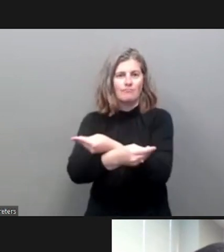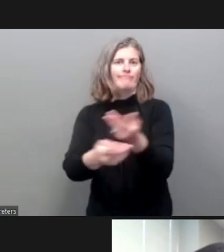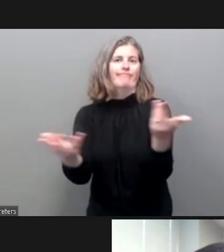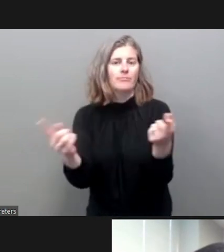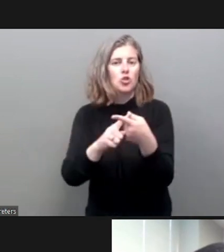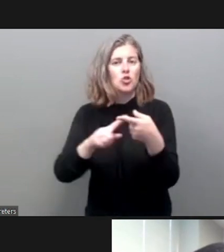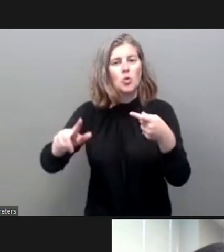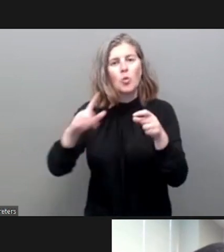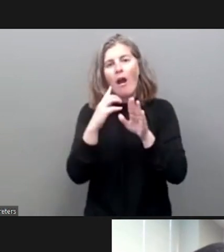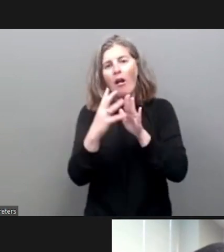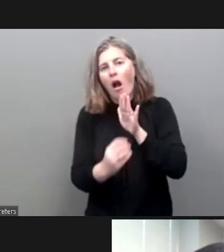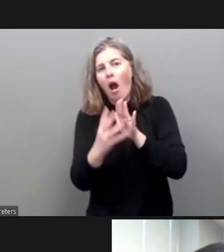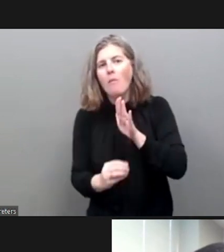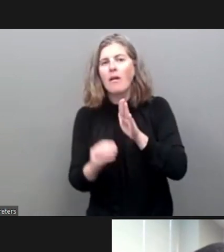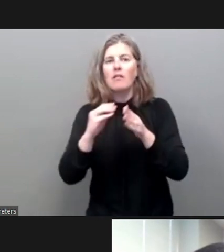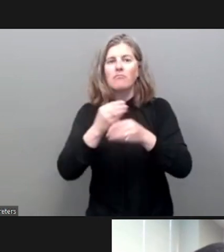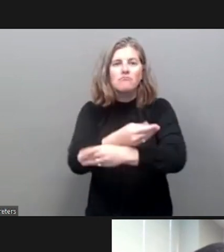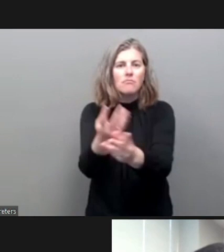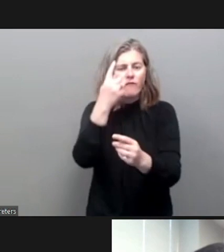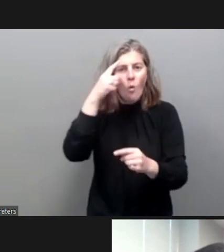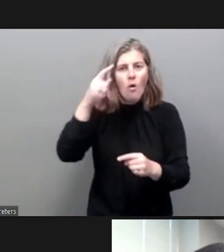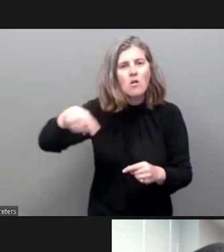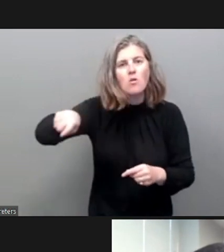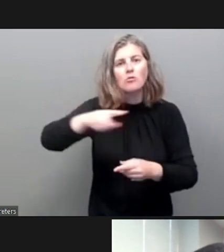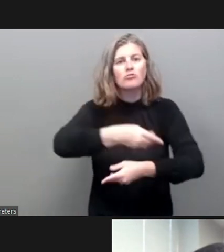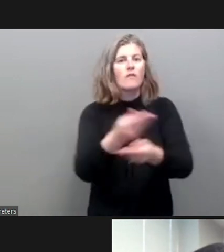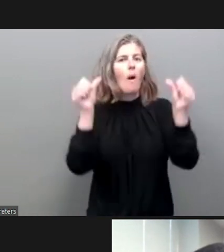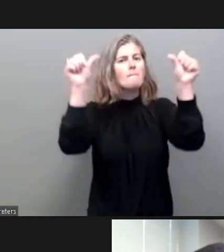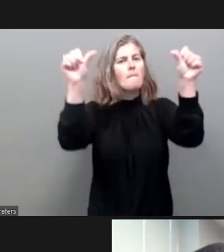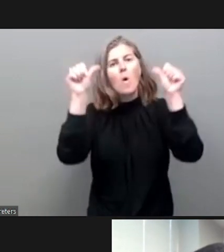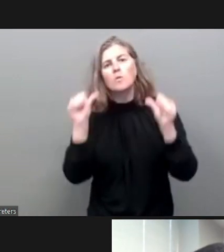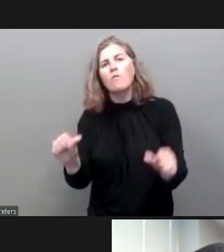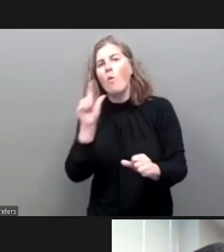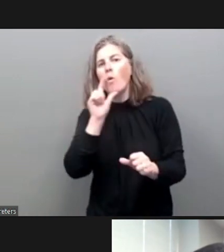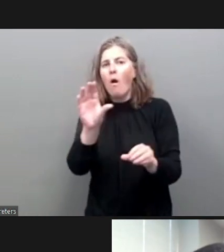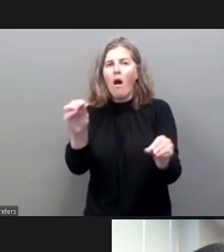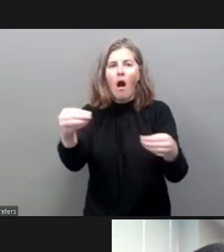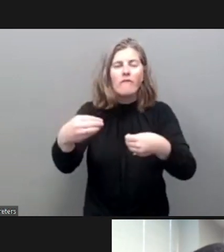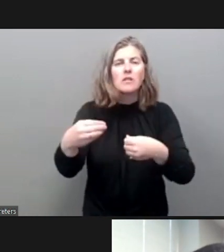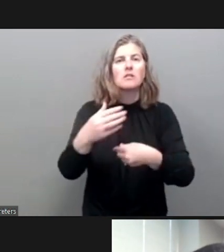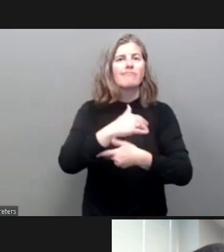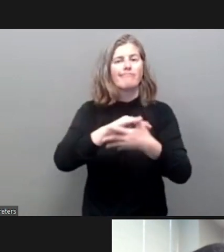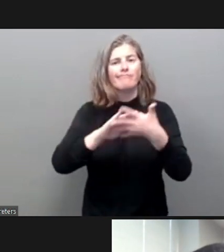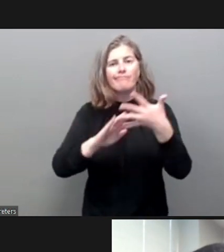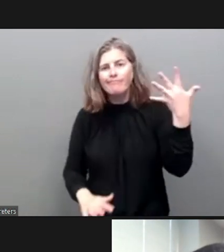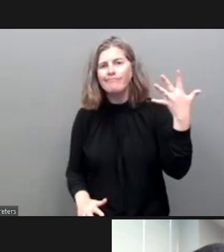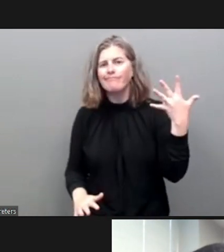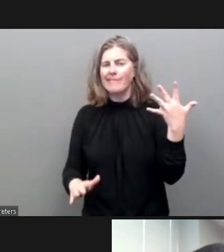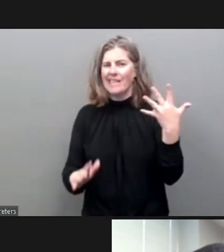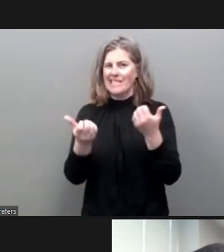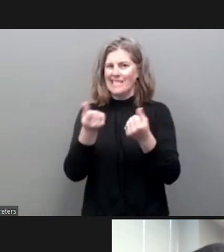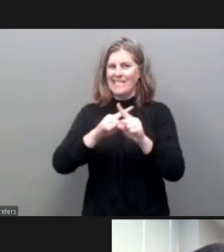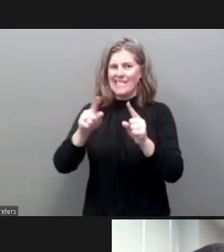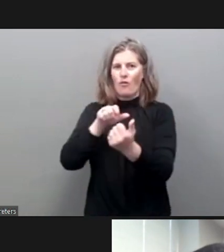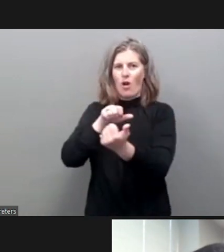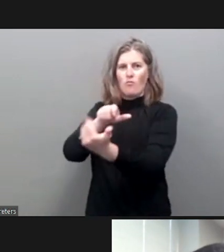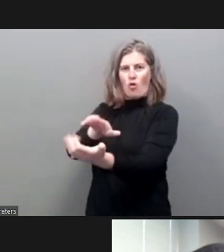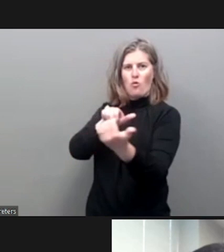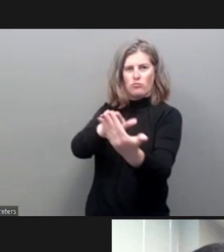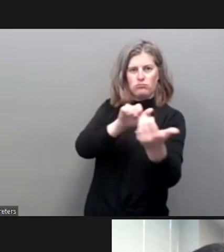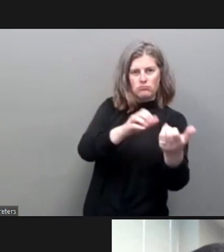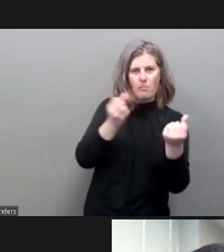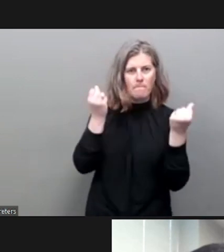make photocopies of that for you, or posters for your offices. So it's a multi-pronged approach, and